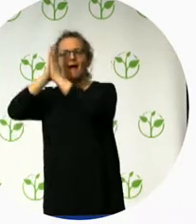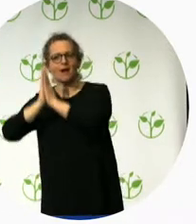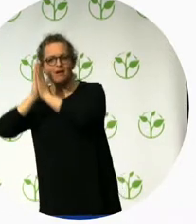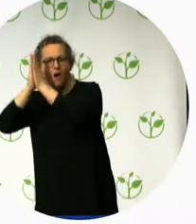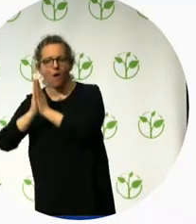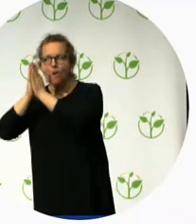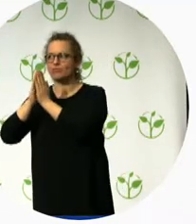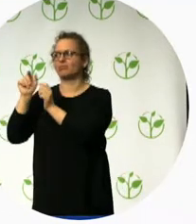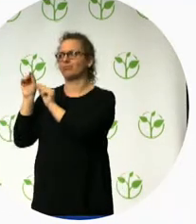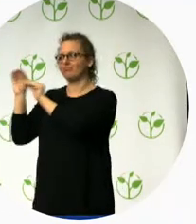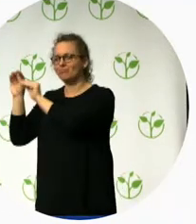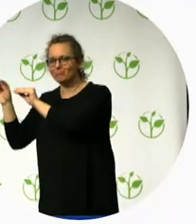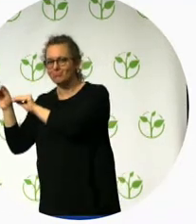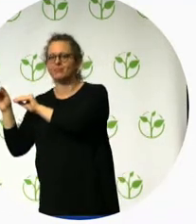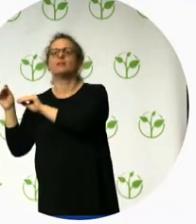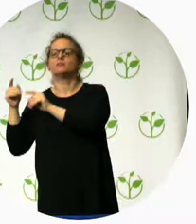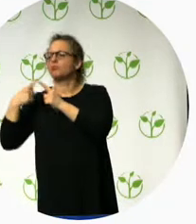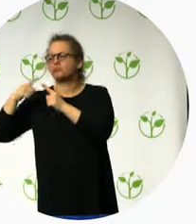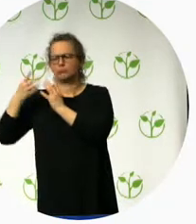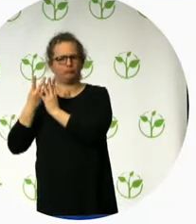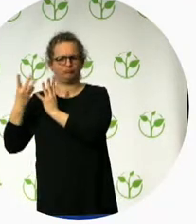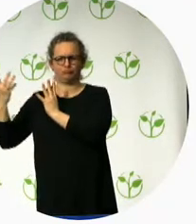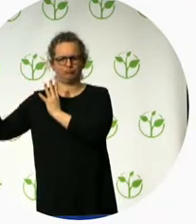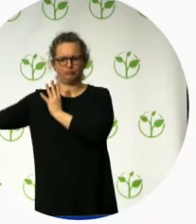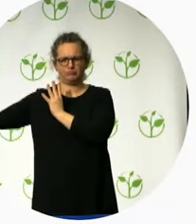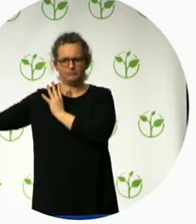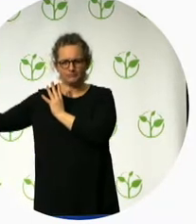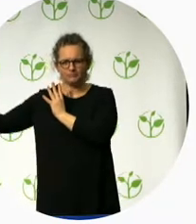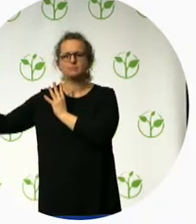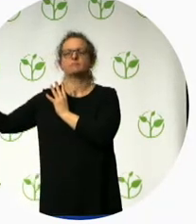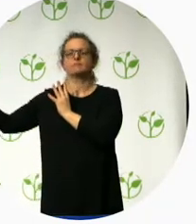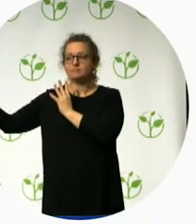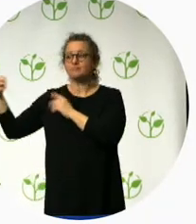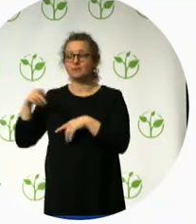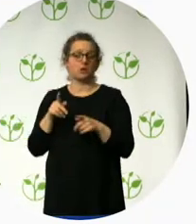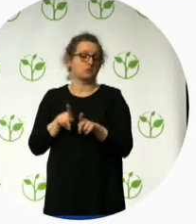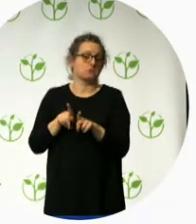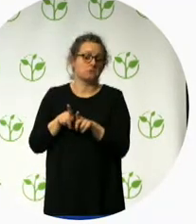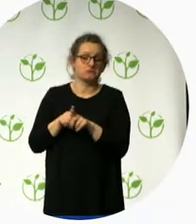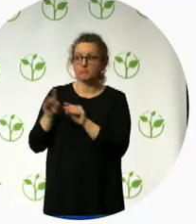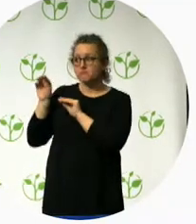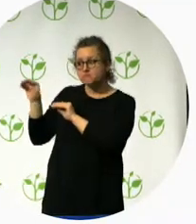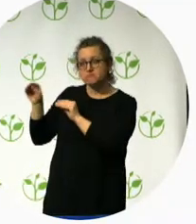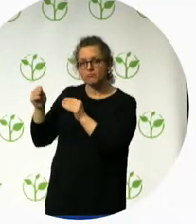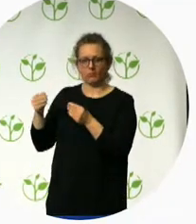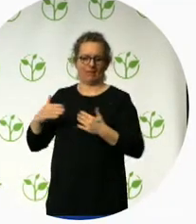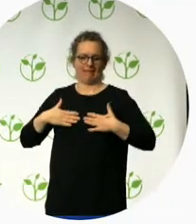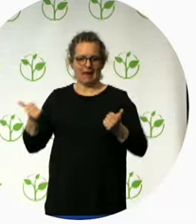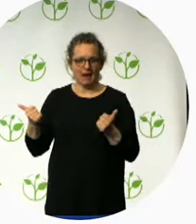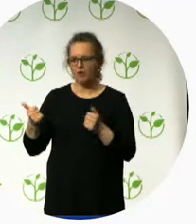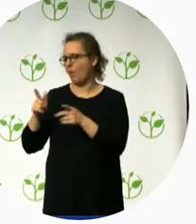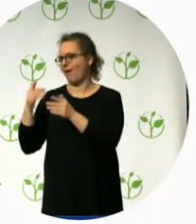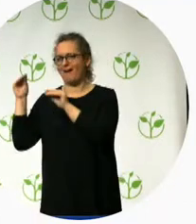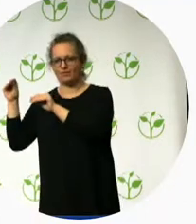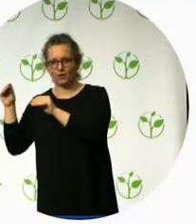of health, education, and livelihoods development. This program is funded jointly